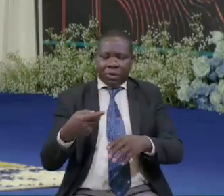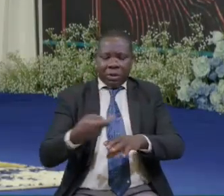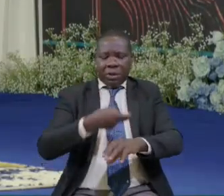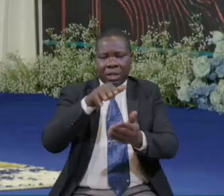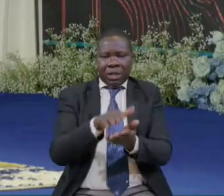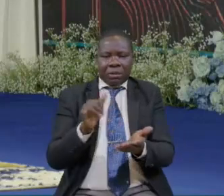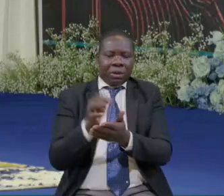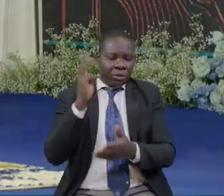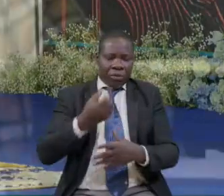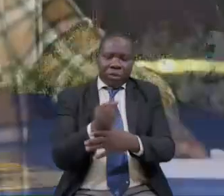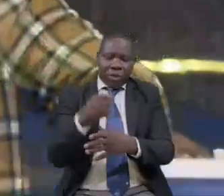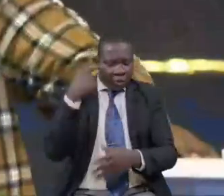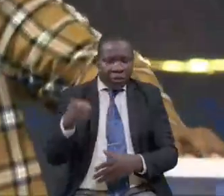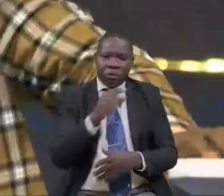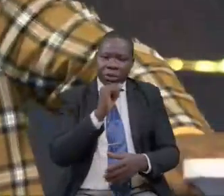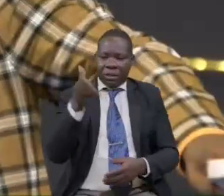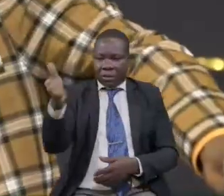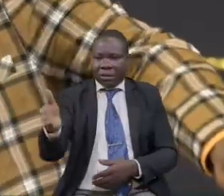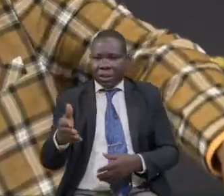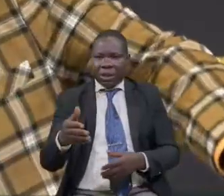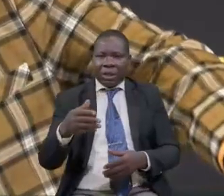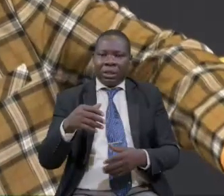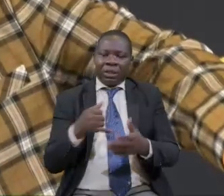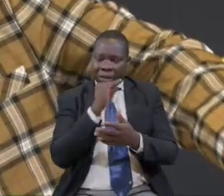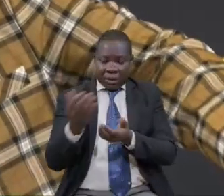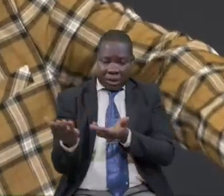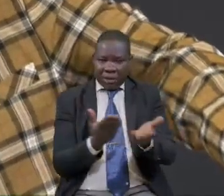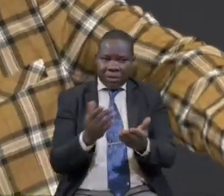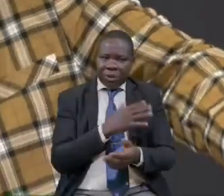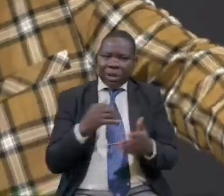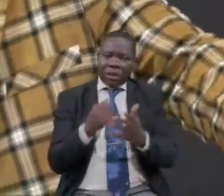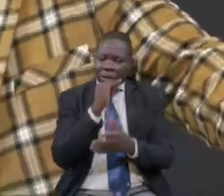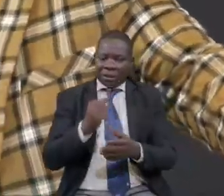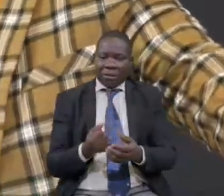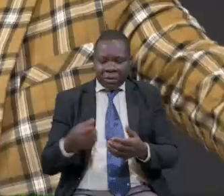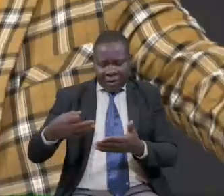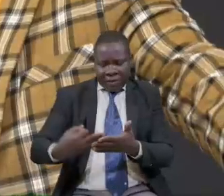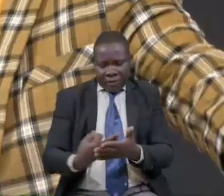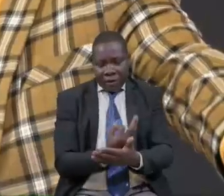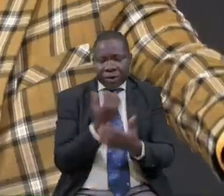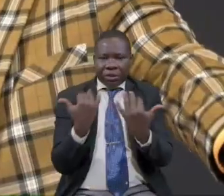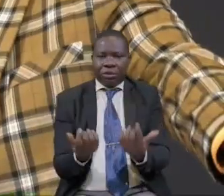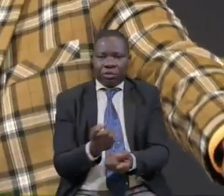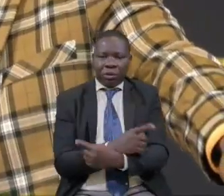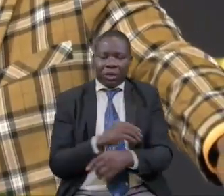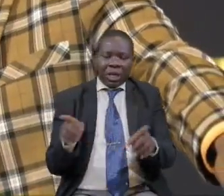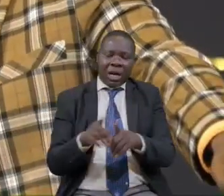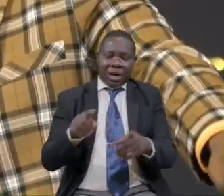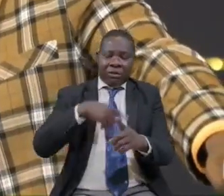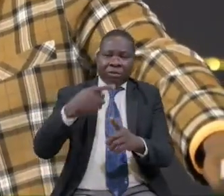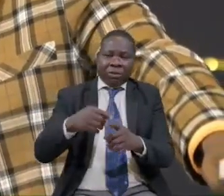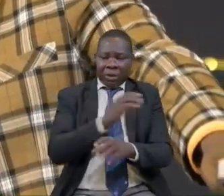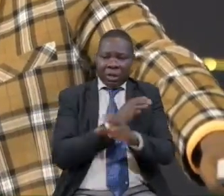is there. It's available. And it is still fresh today as when Christ